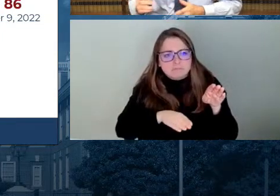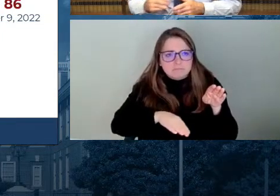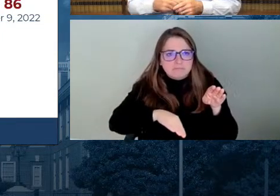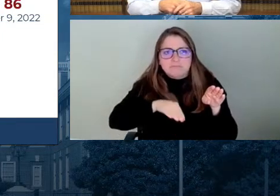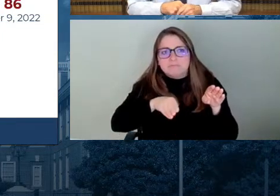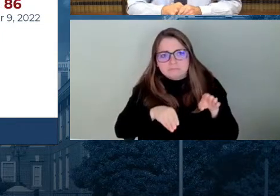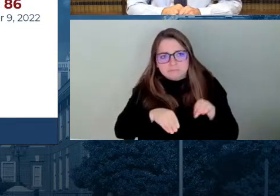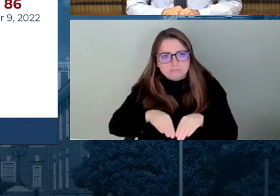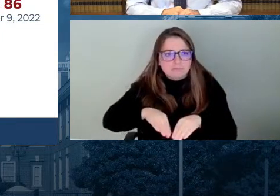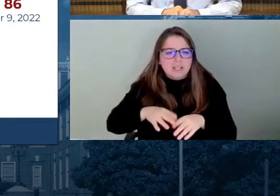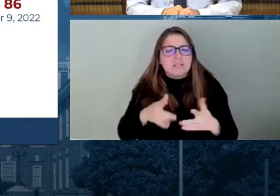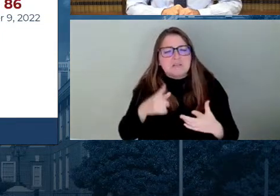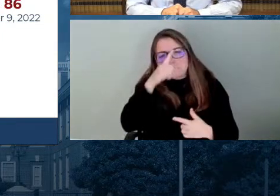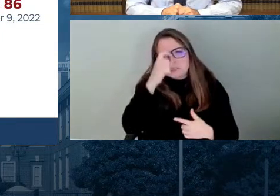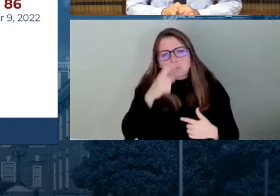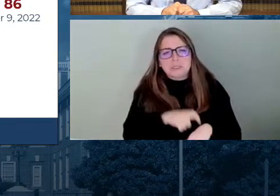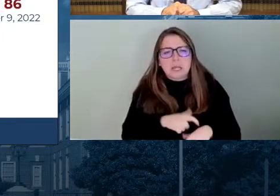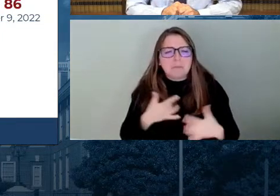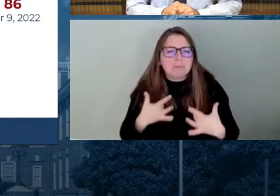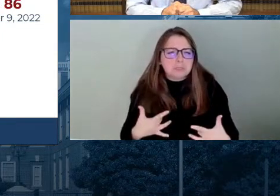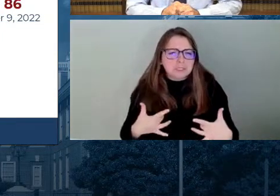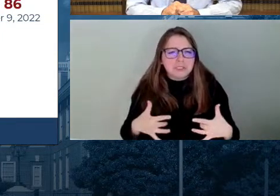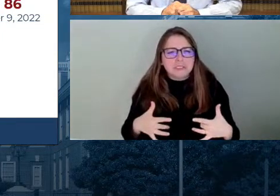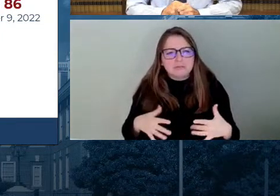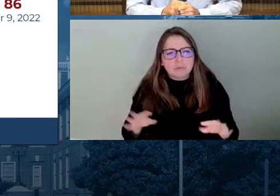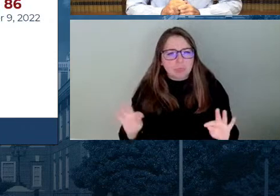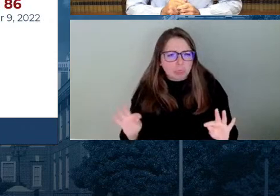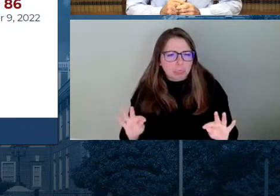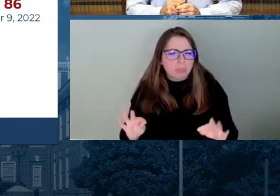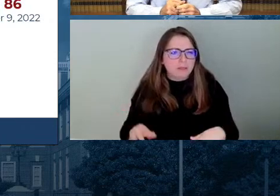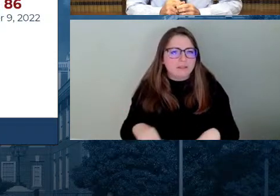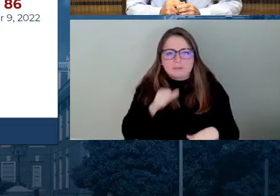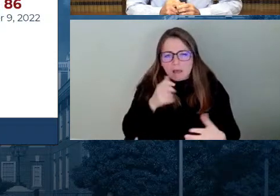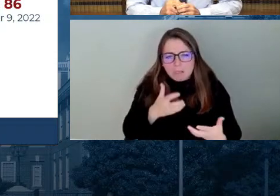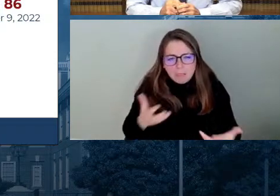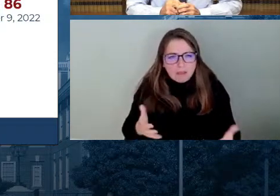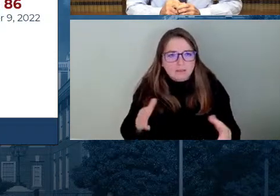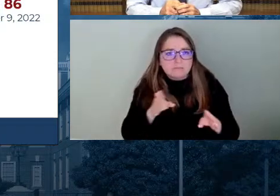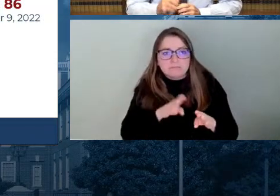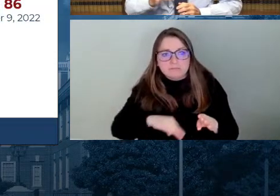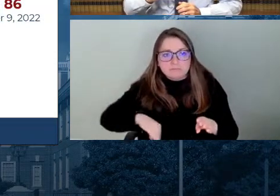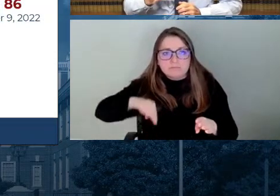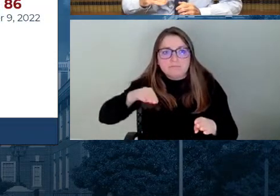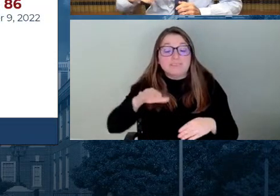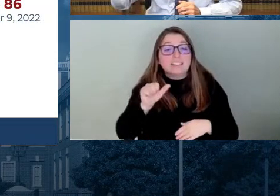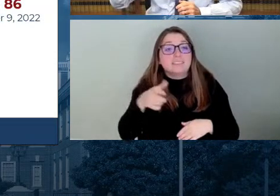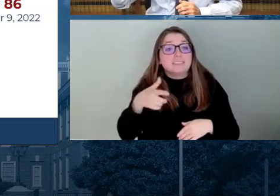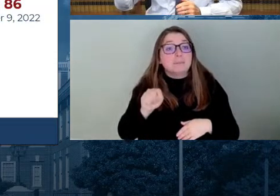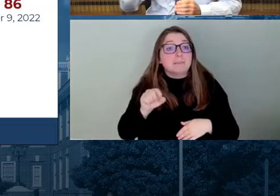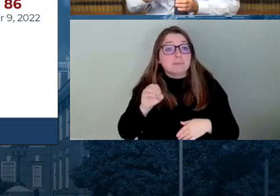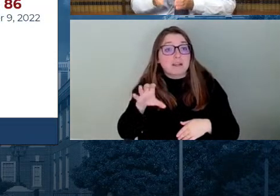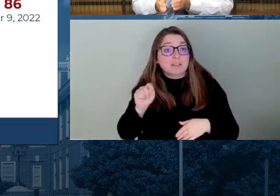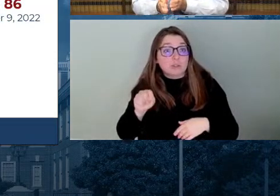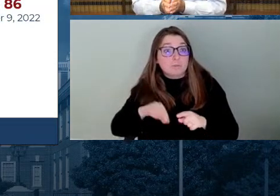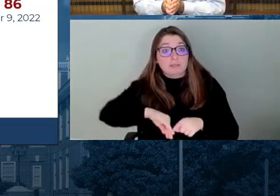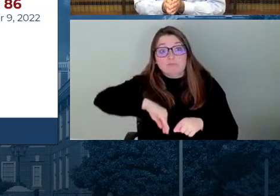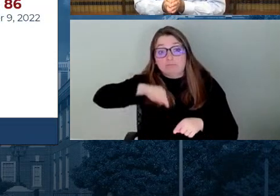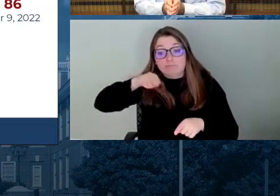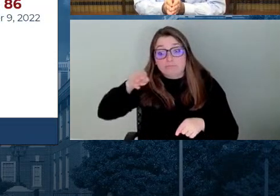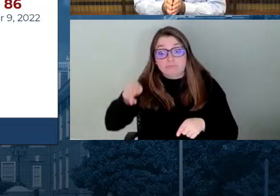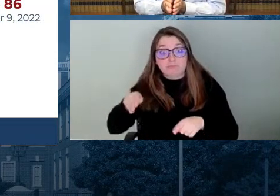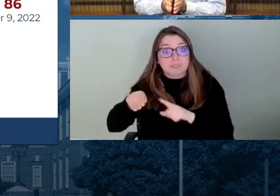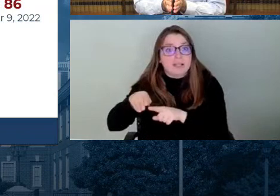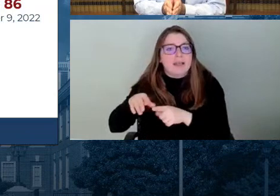are always pretty good shape. Another bump up in September, October, and then the run up just where we